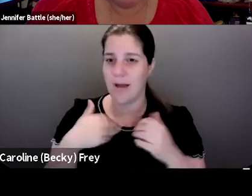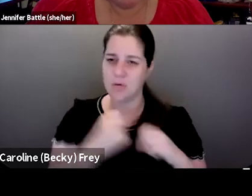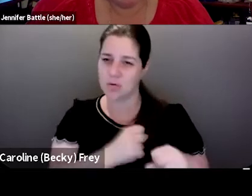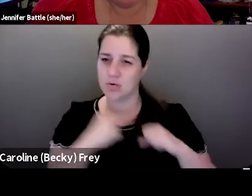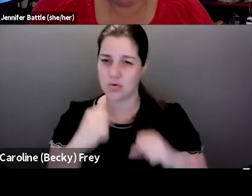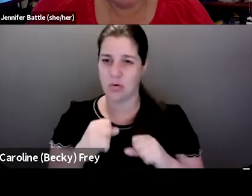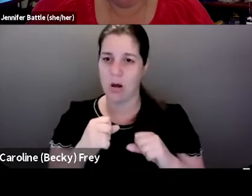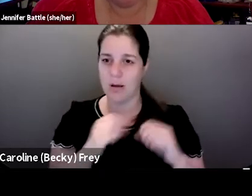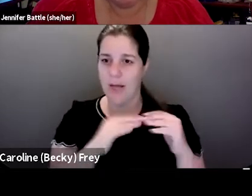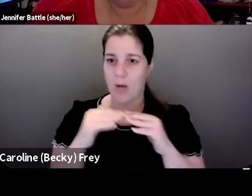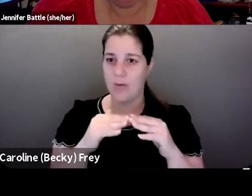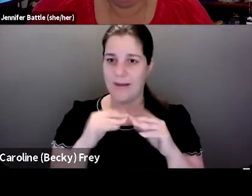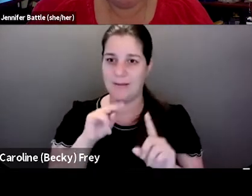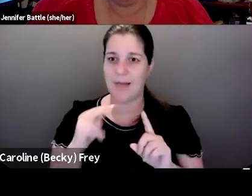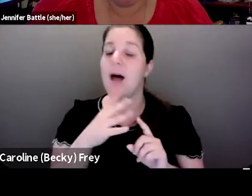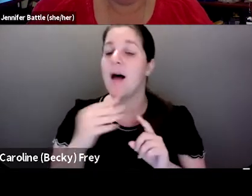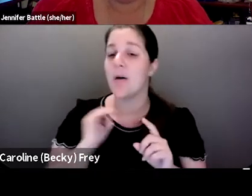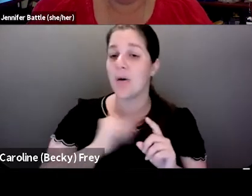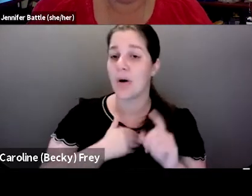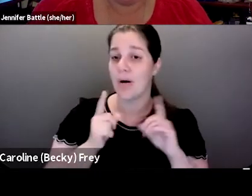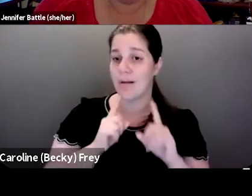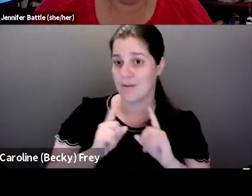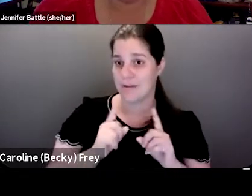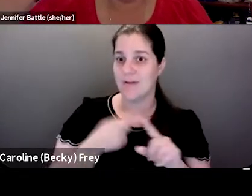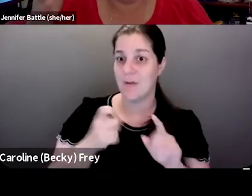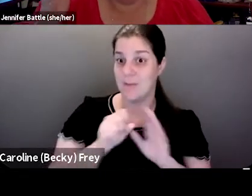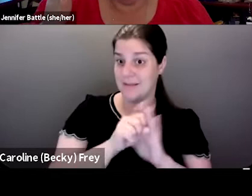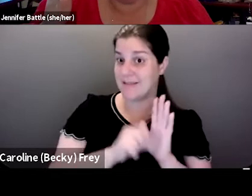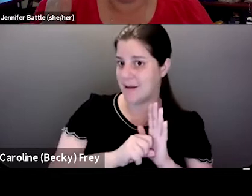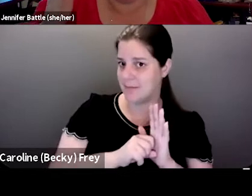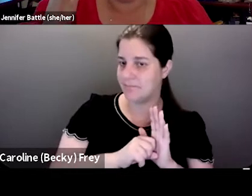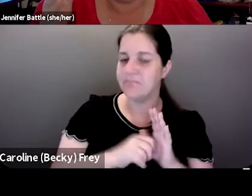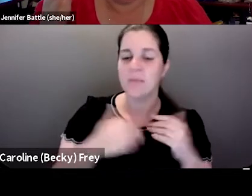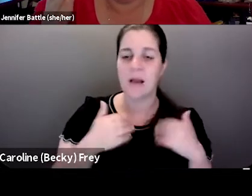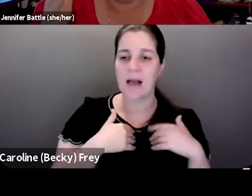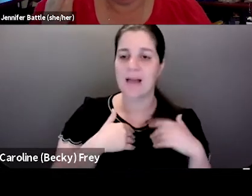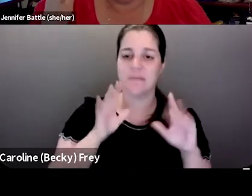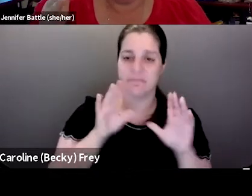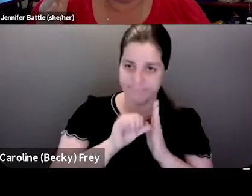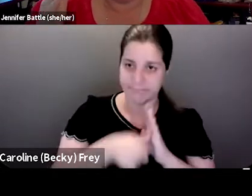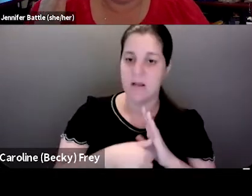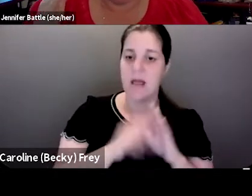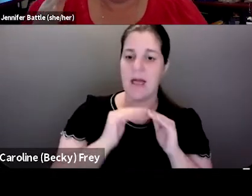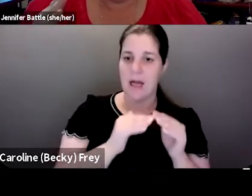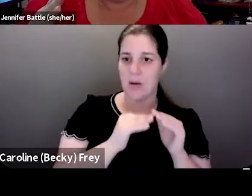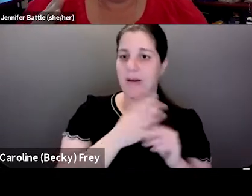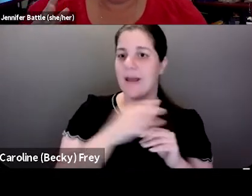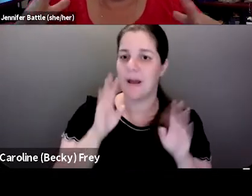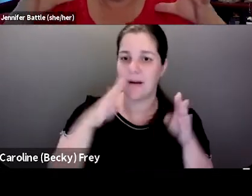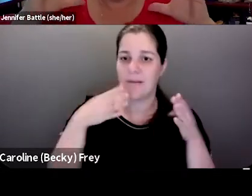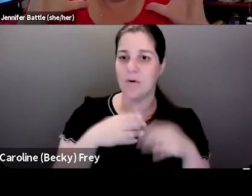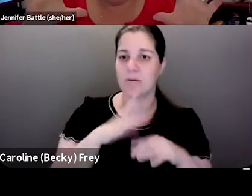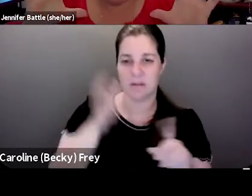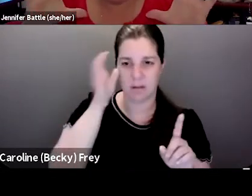our conversations at our state level have a lot to do, again, not just with equity lip service, but also really focusing on the idea